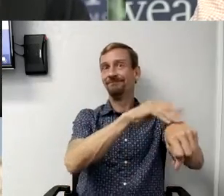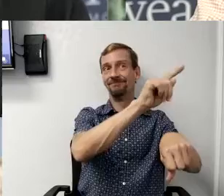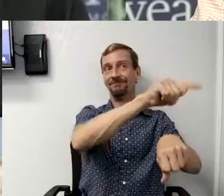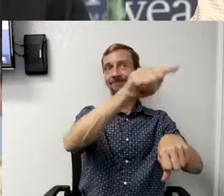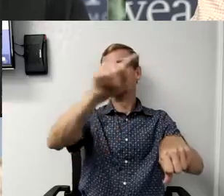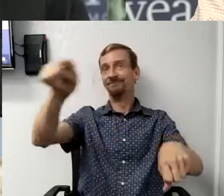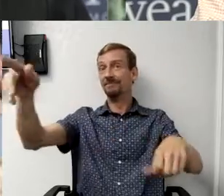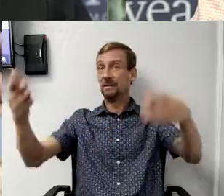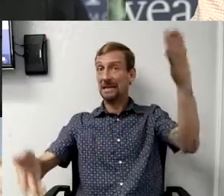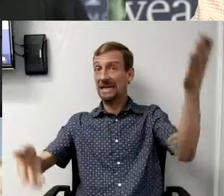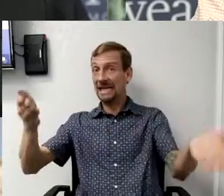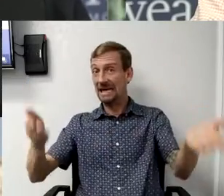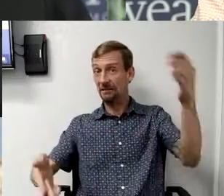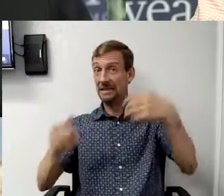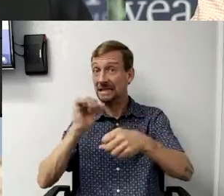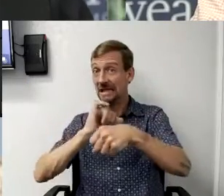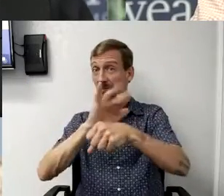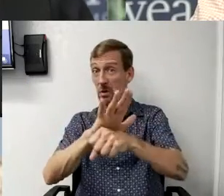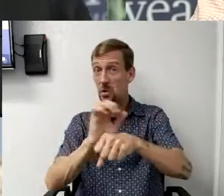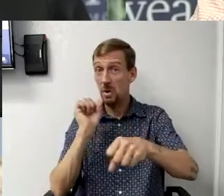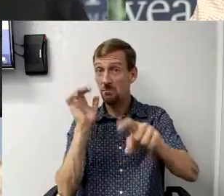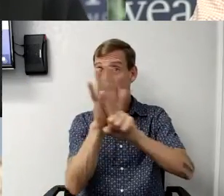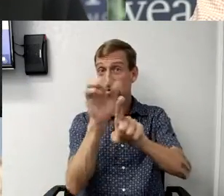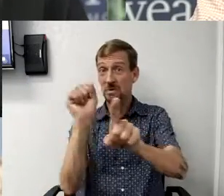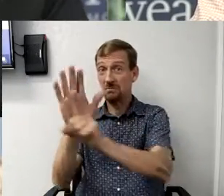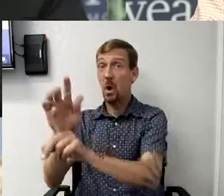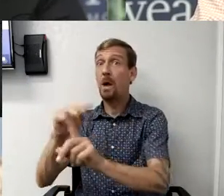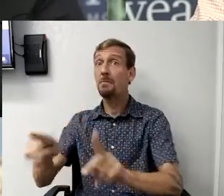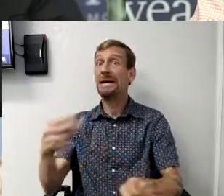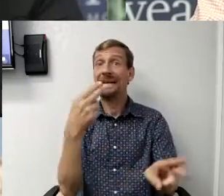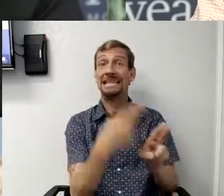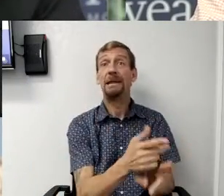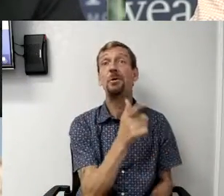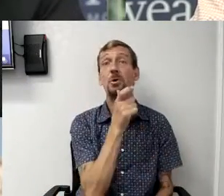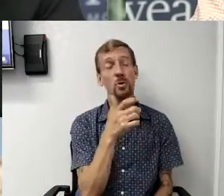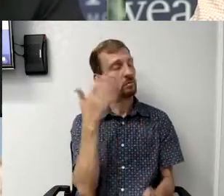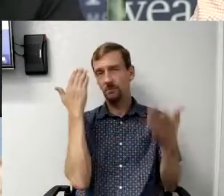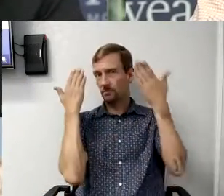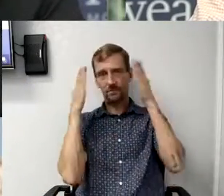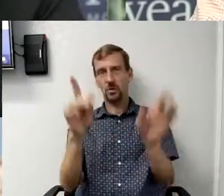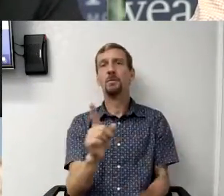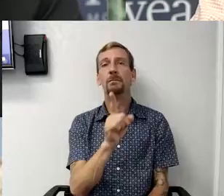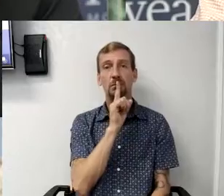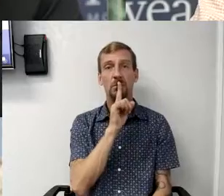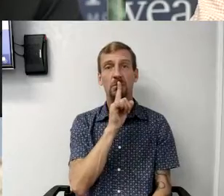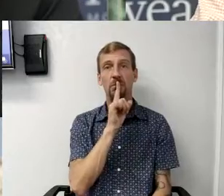were exposed, but not have to disclose who that was.